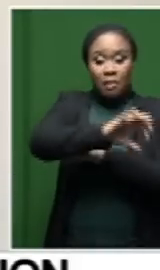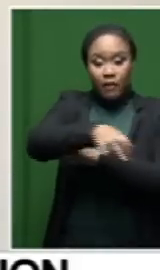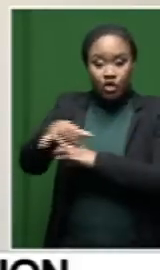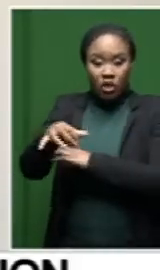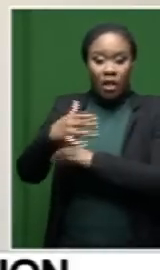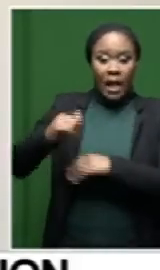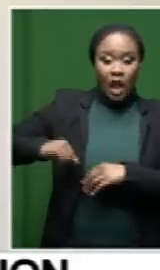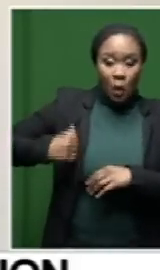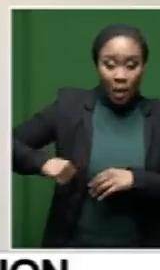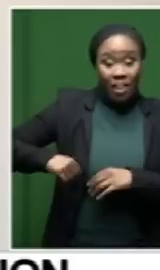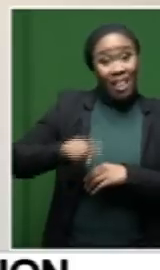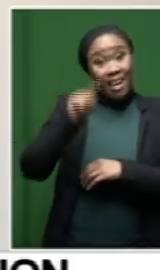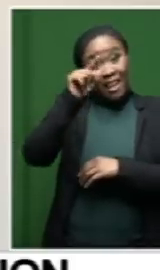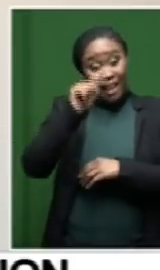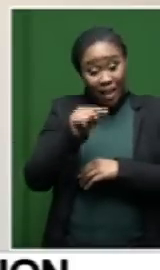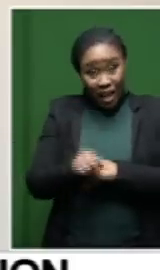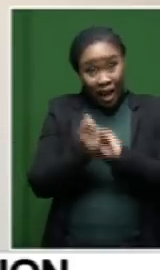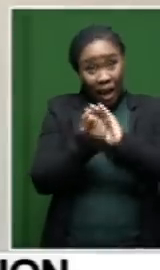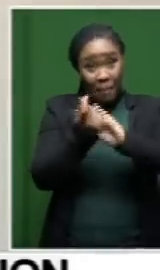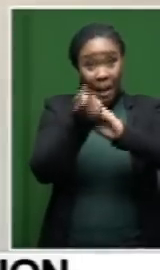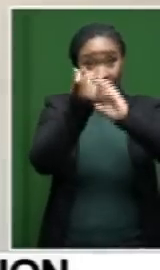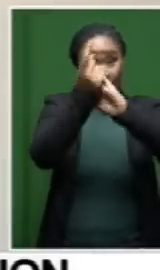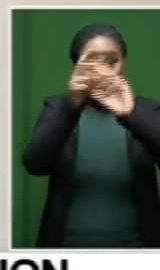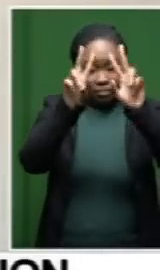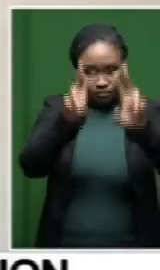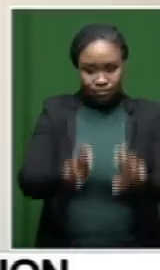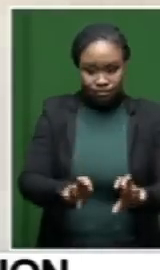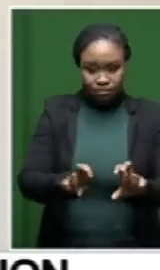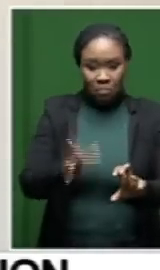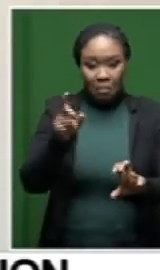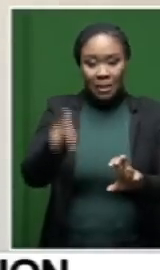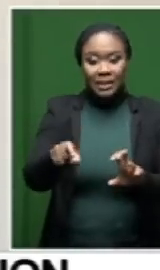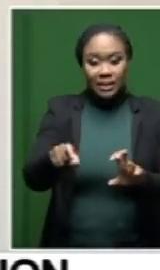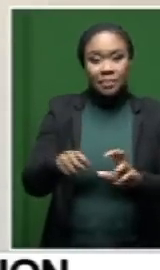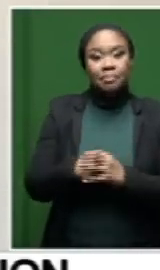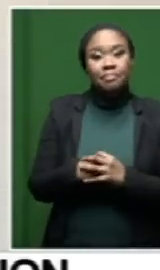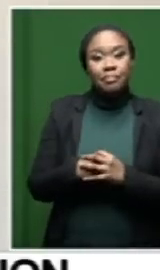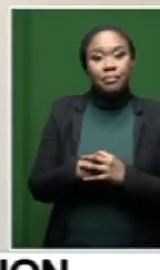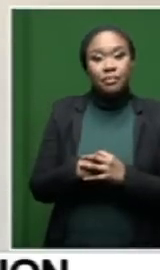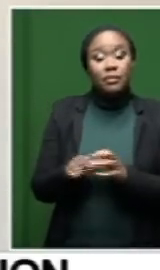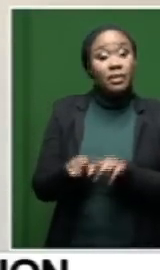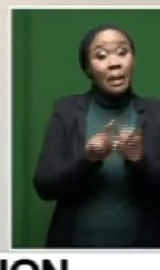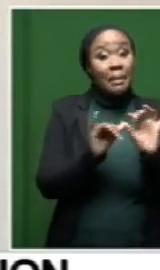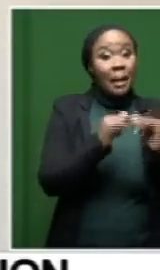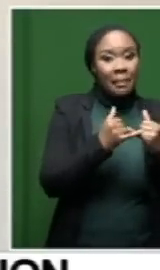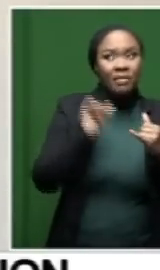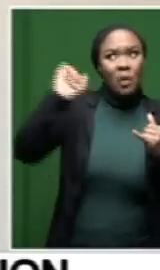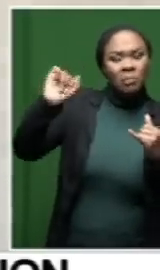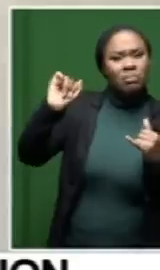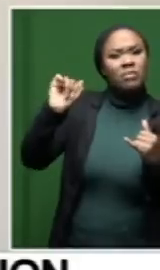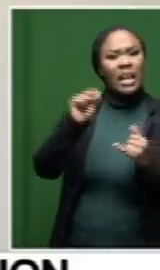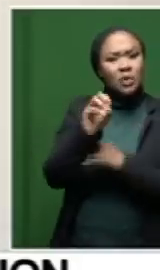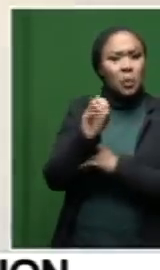national, provincial, local, and across the entire parastatal sector. So from the